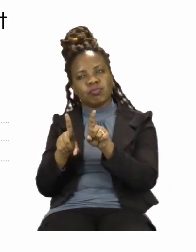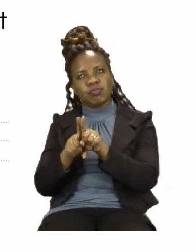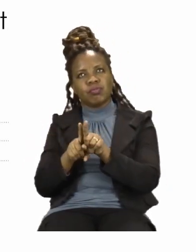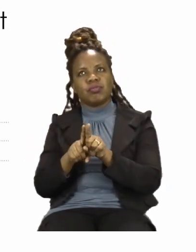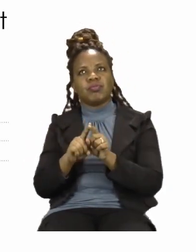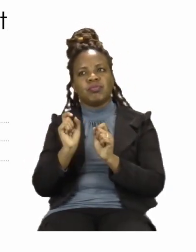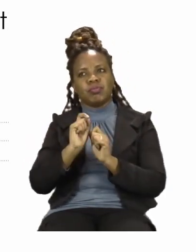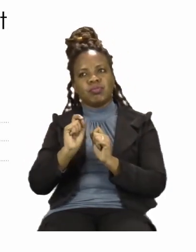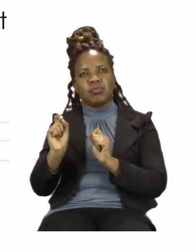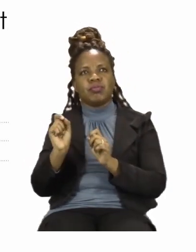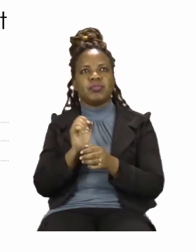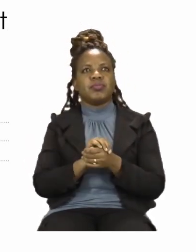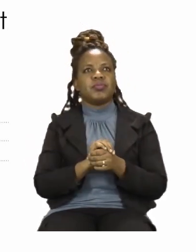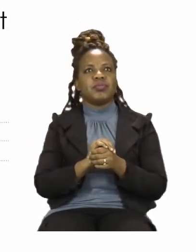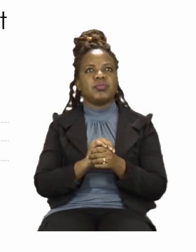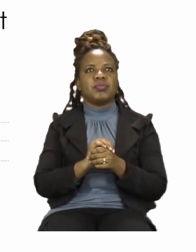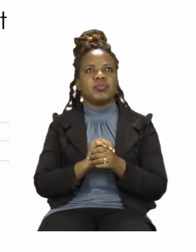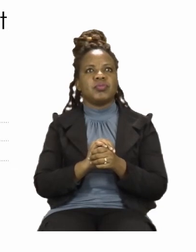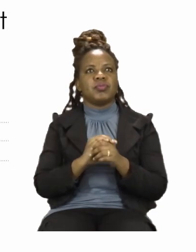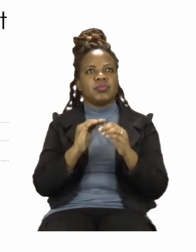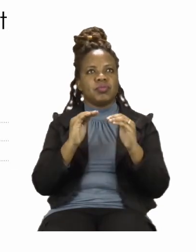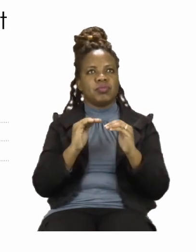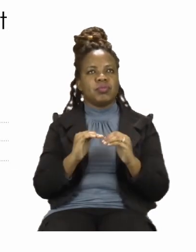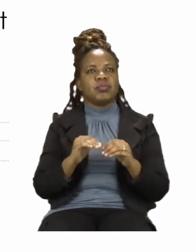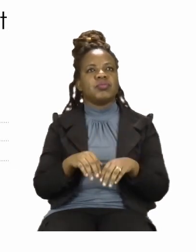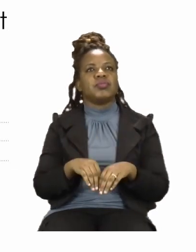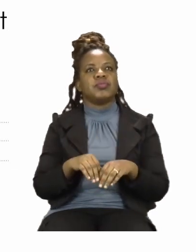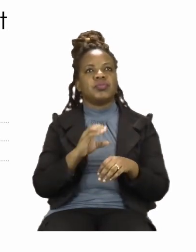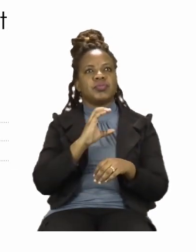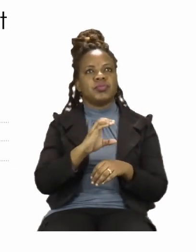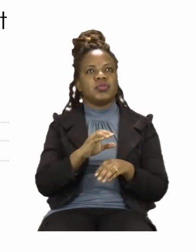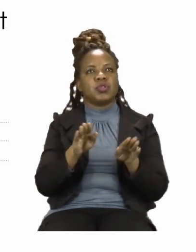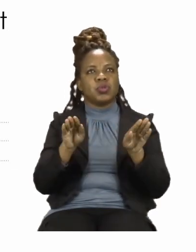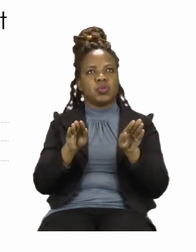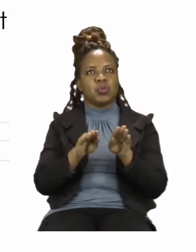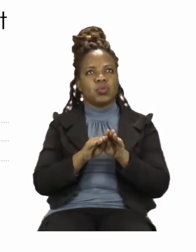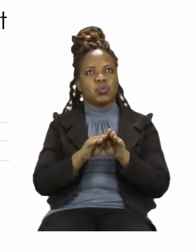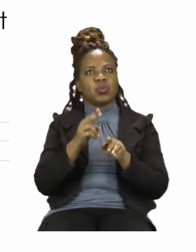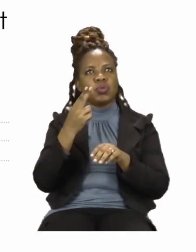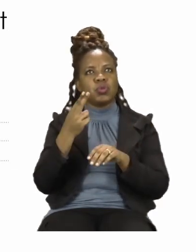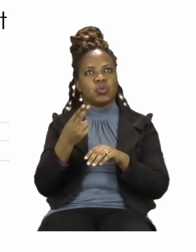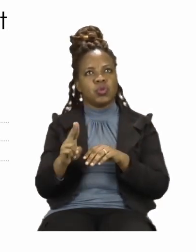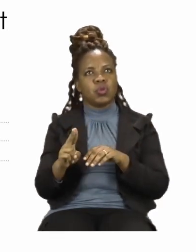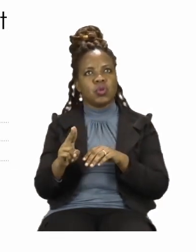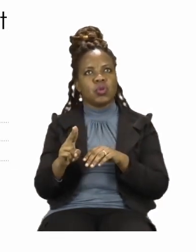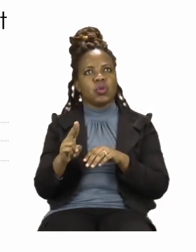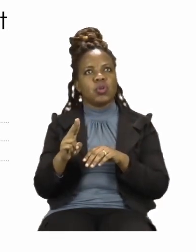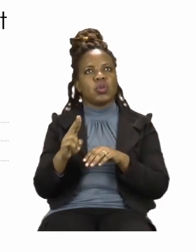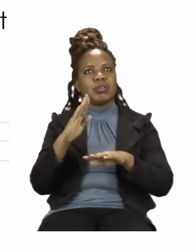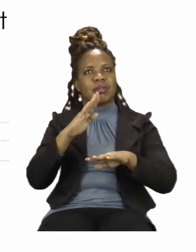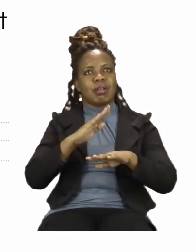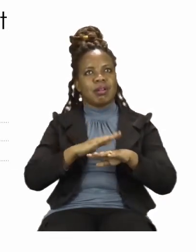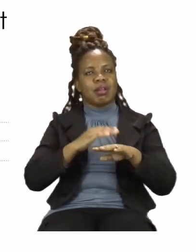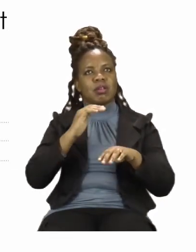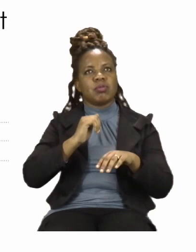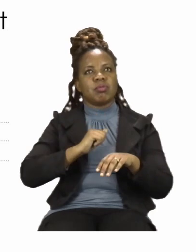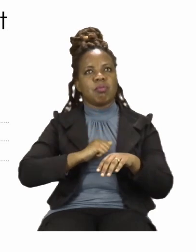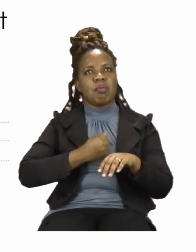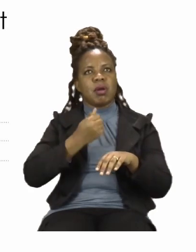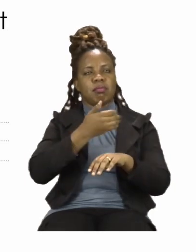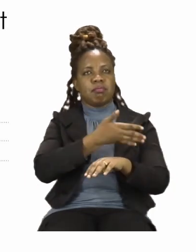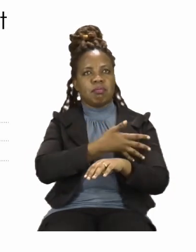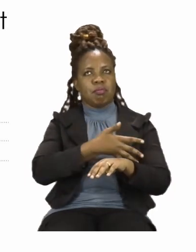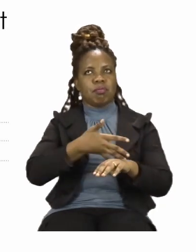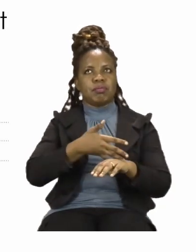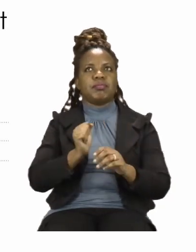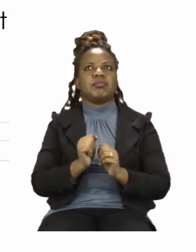Then after that, you are told, do not touch my blood. So you're also